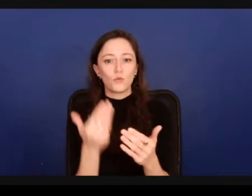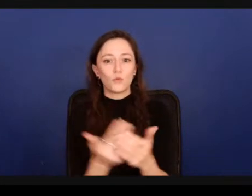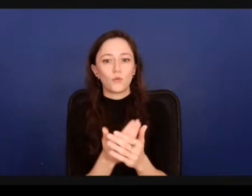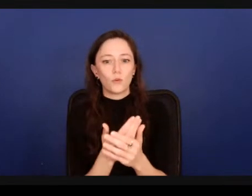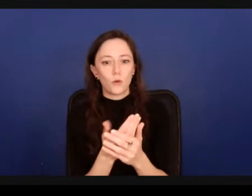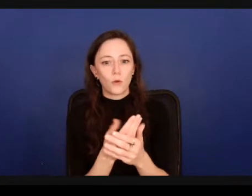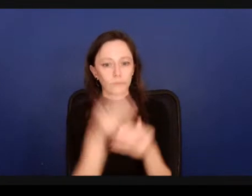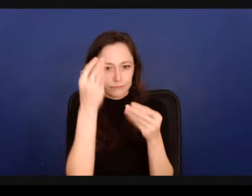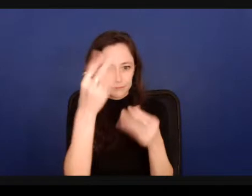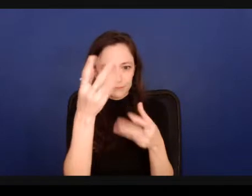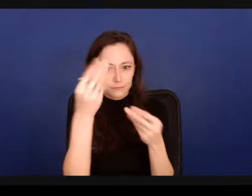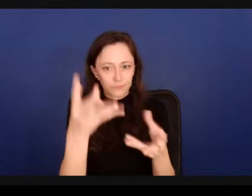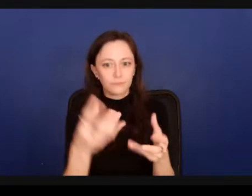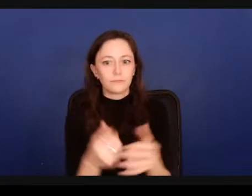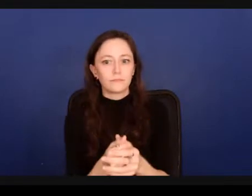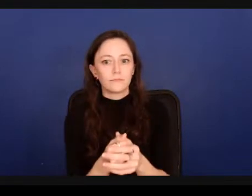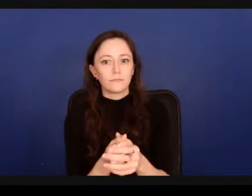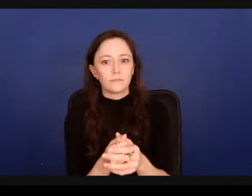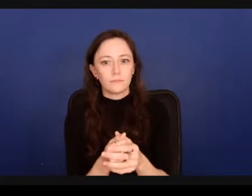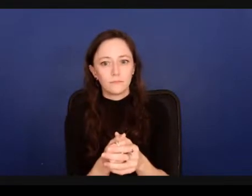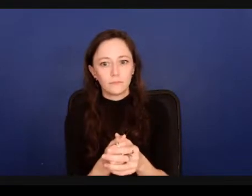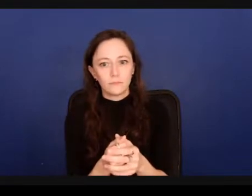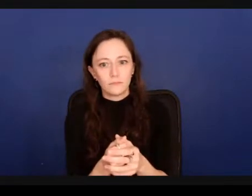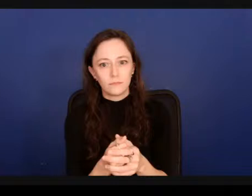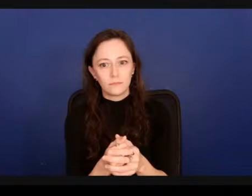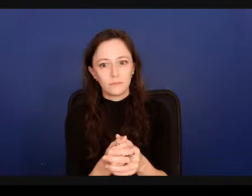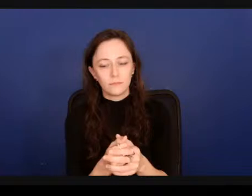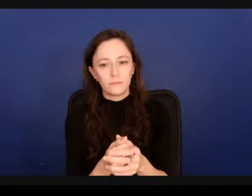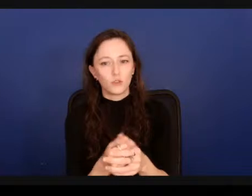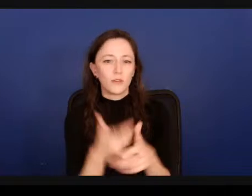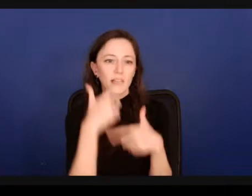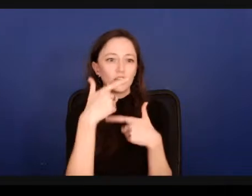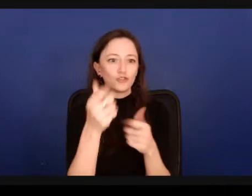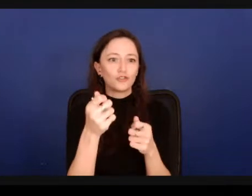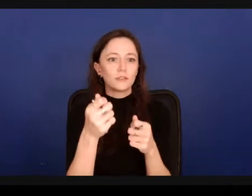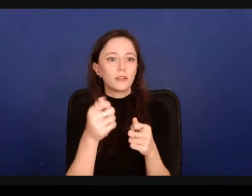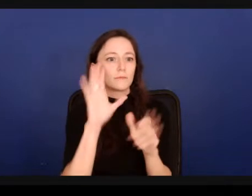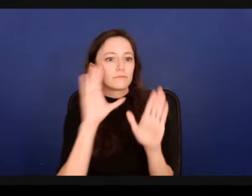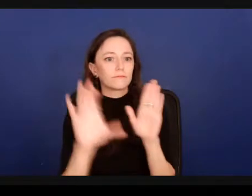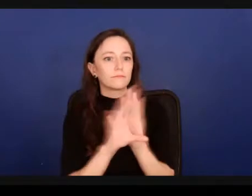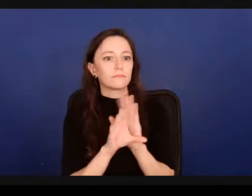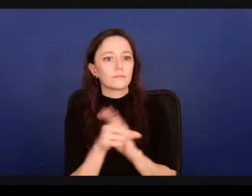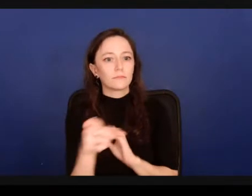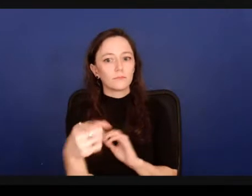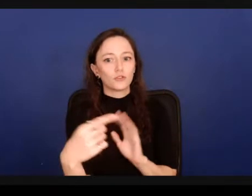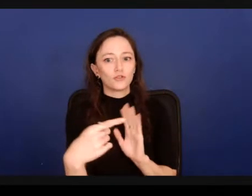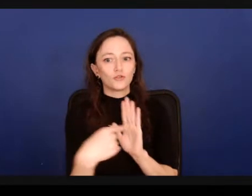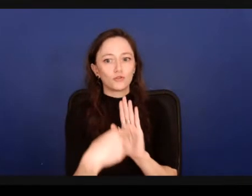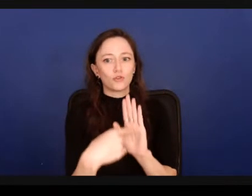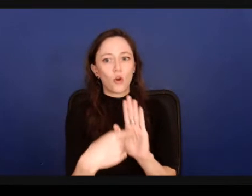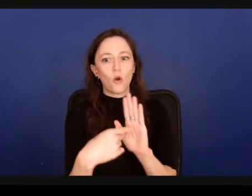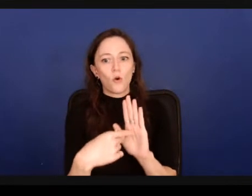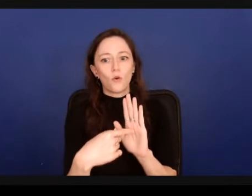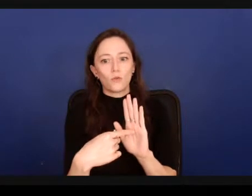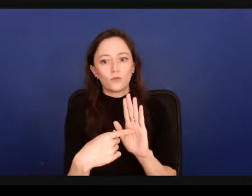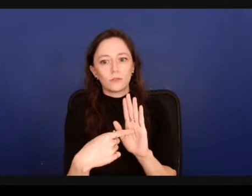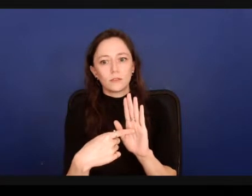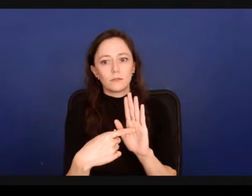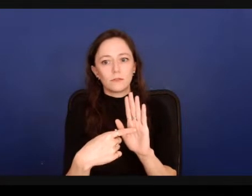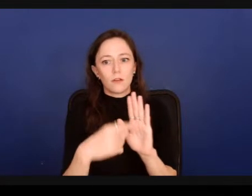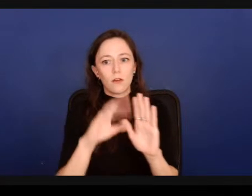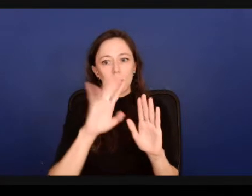covering old ground, and it's got an interesting graphic here showing the actual seismic trace. So you can see the wiggles